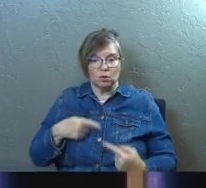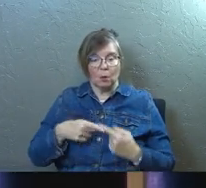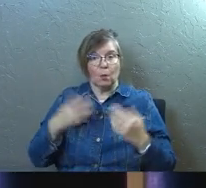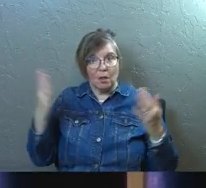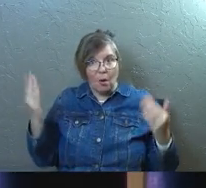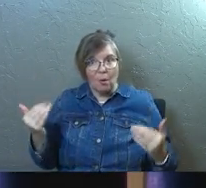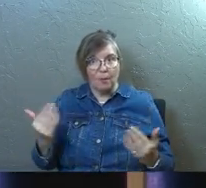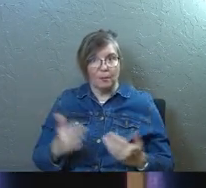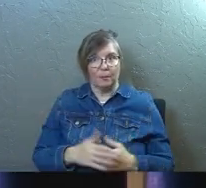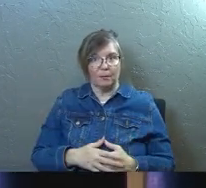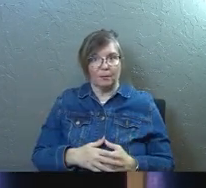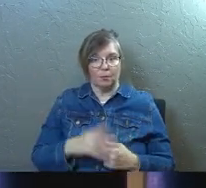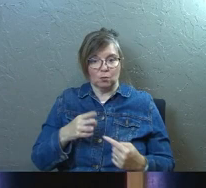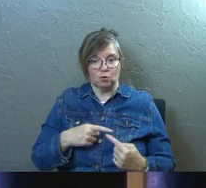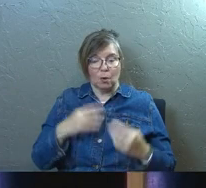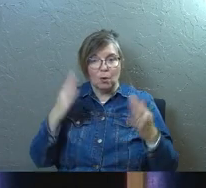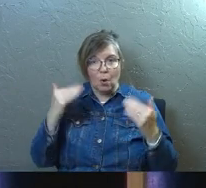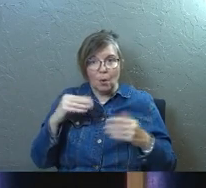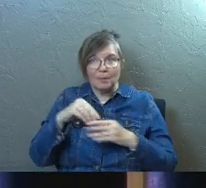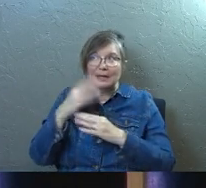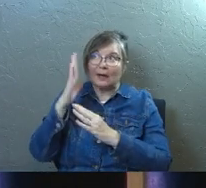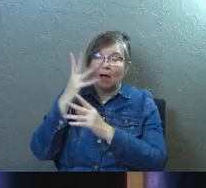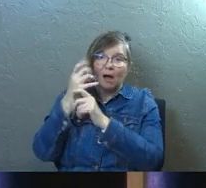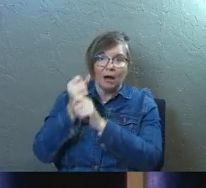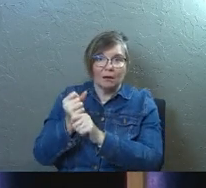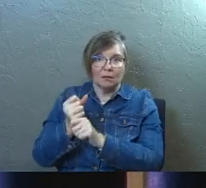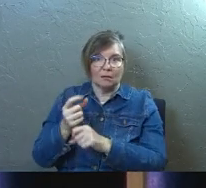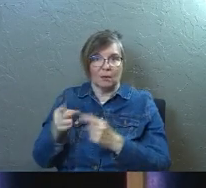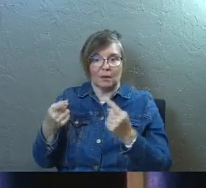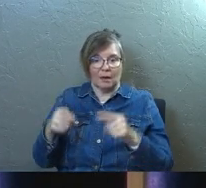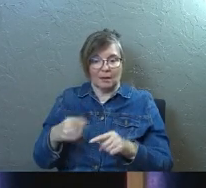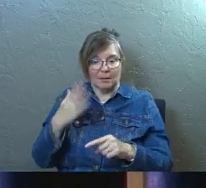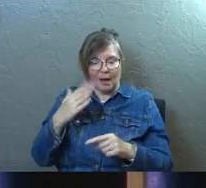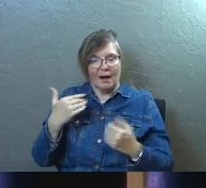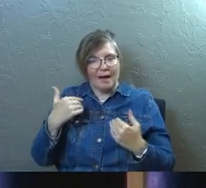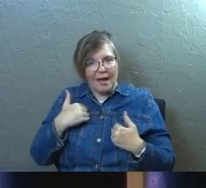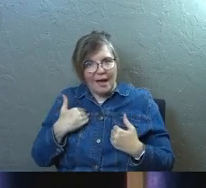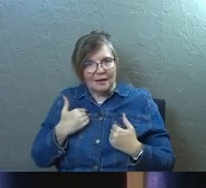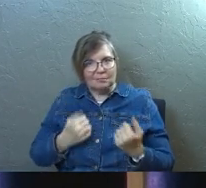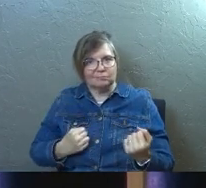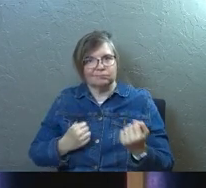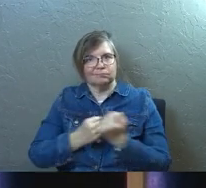with hope. Struggle to hope in God. God's got you.